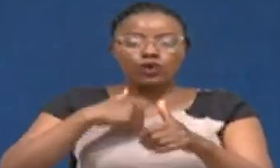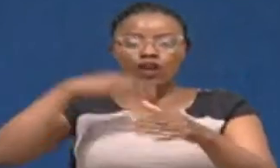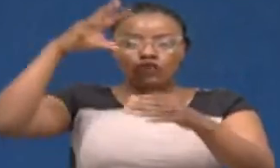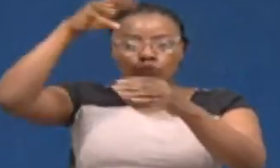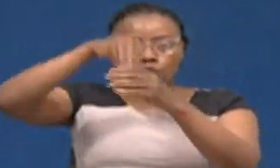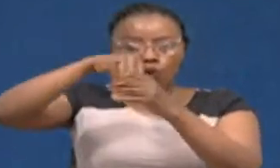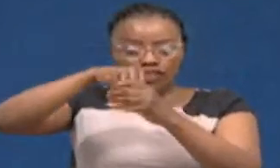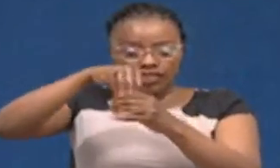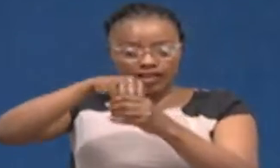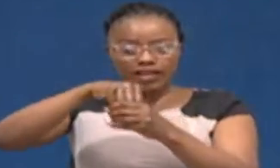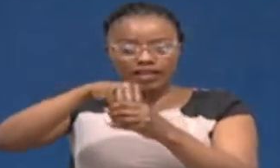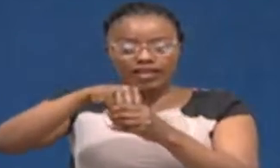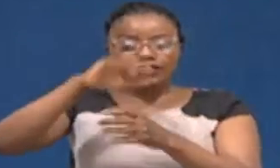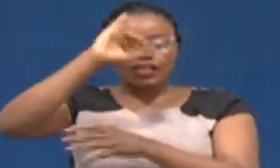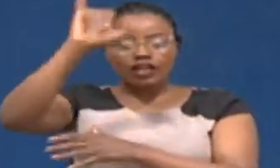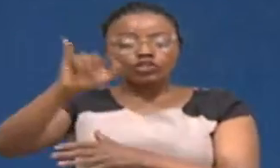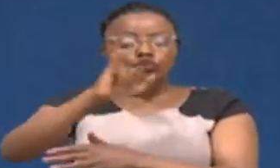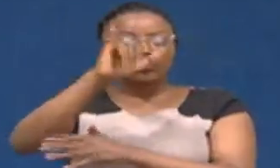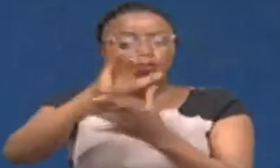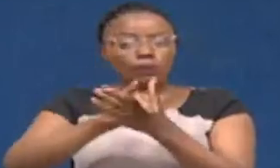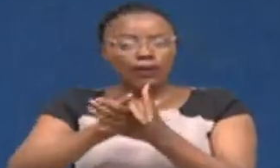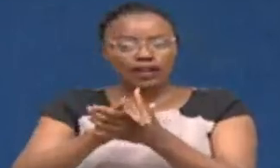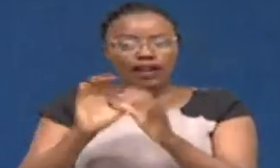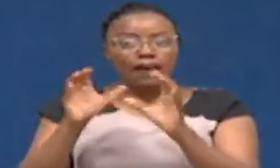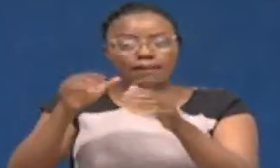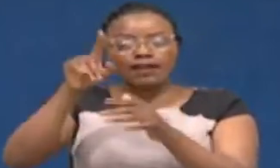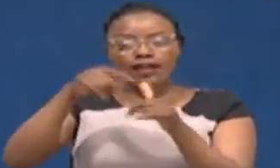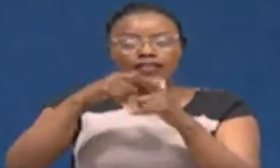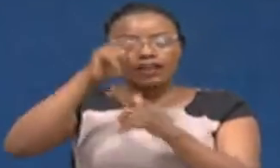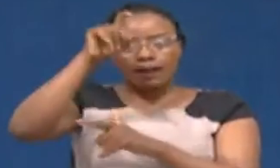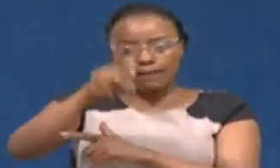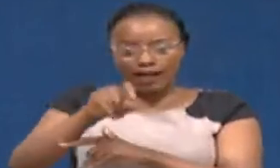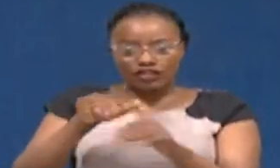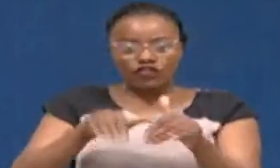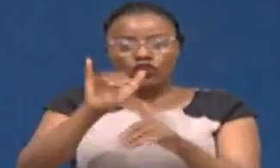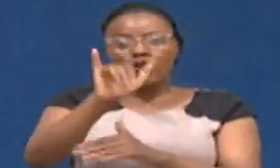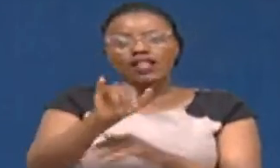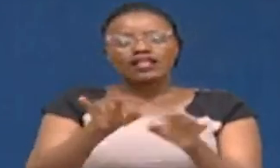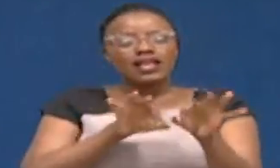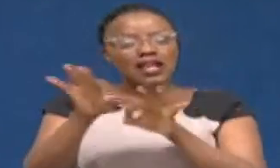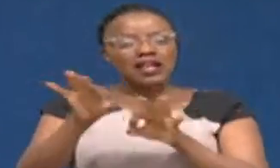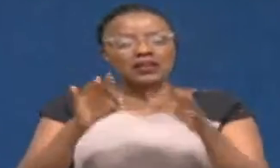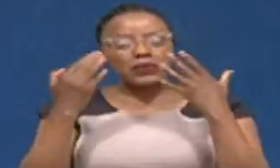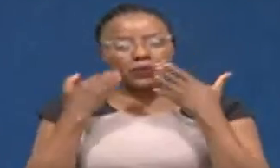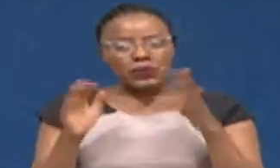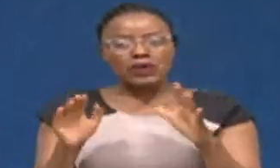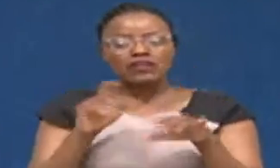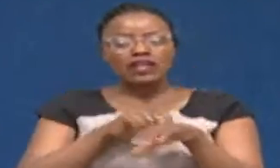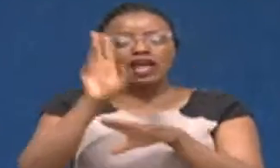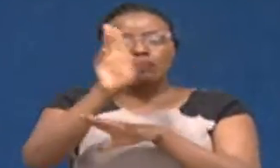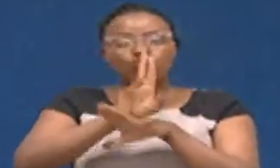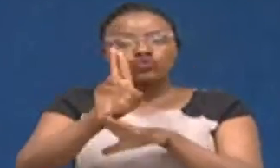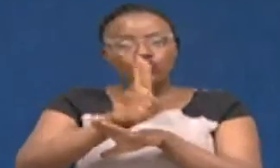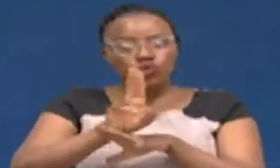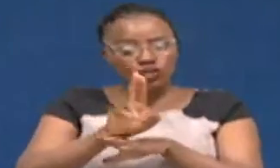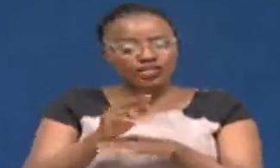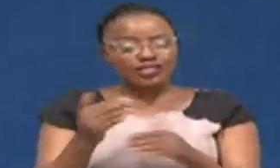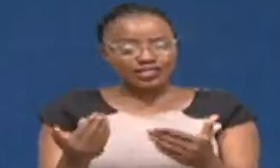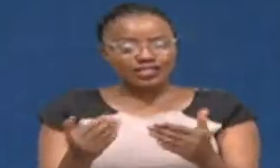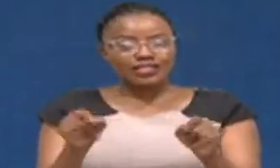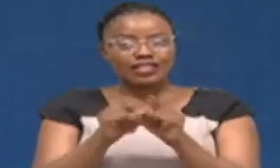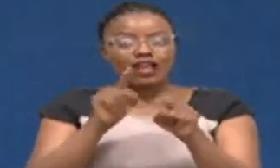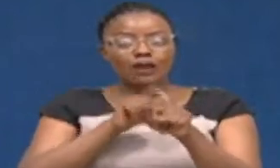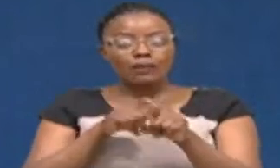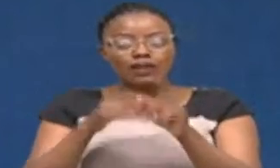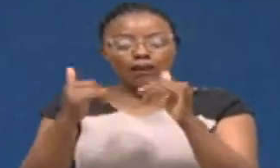within the Jubilee Party, we have to deal with that. And he explained it when he used it. When